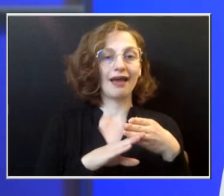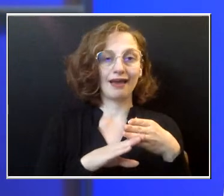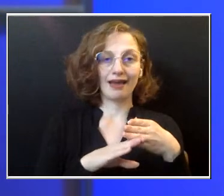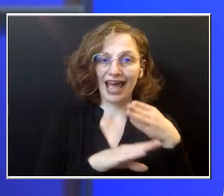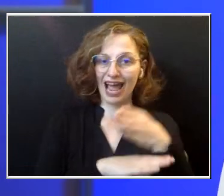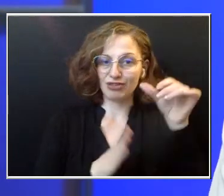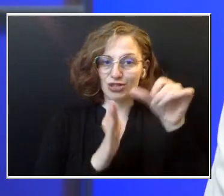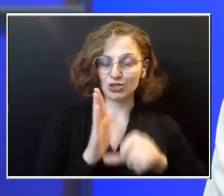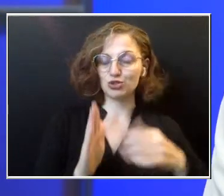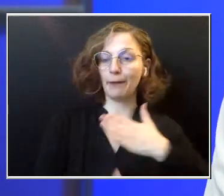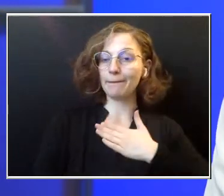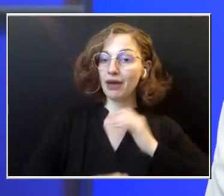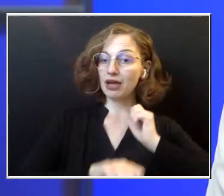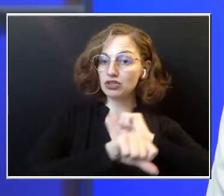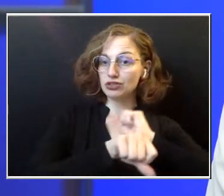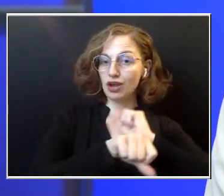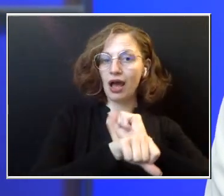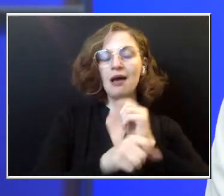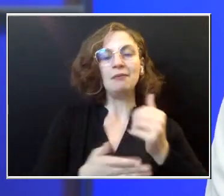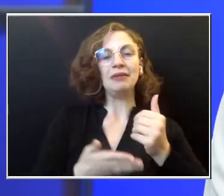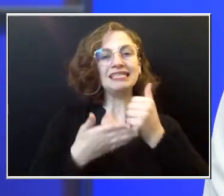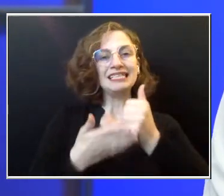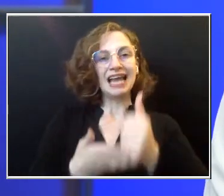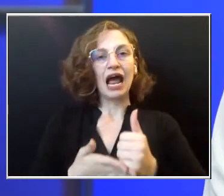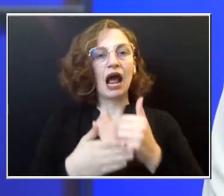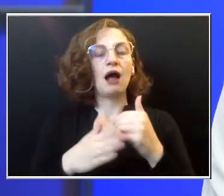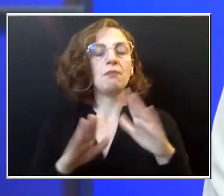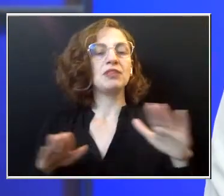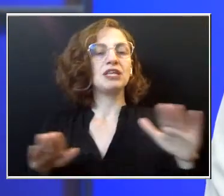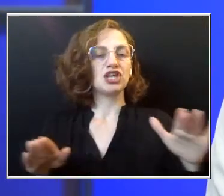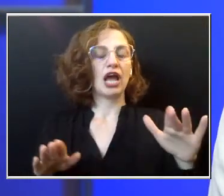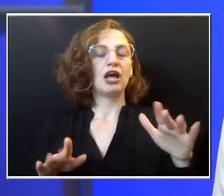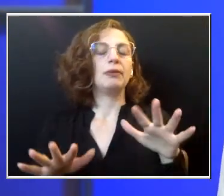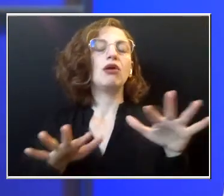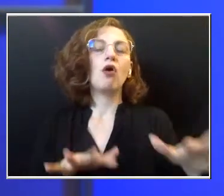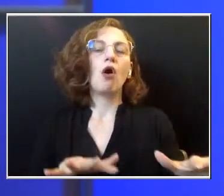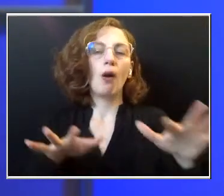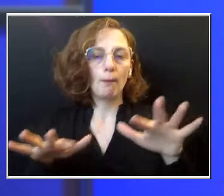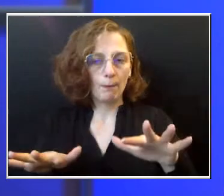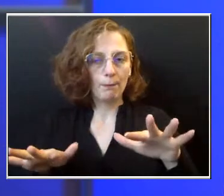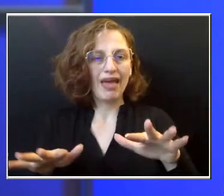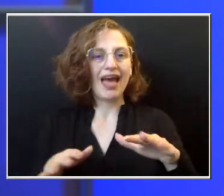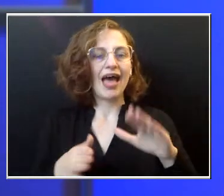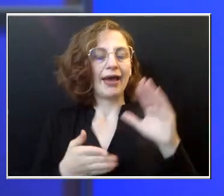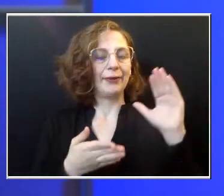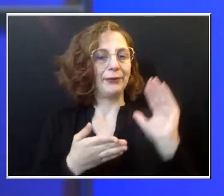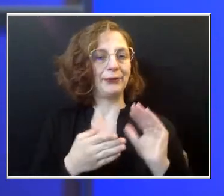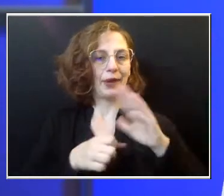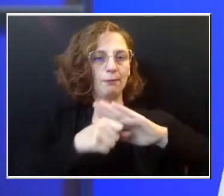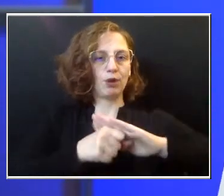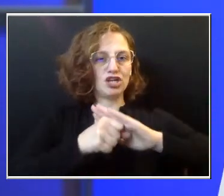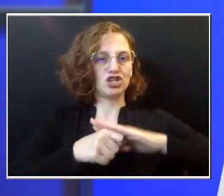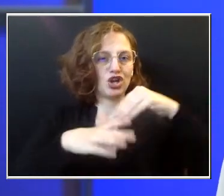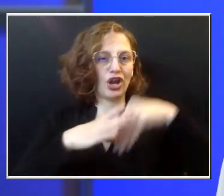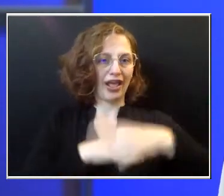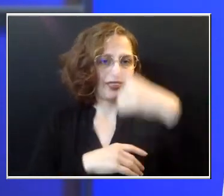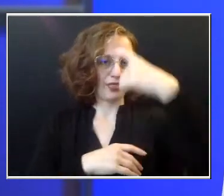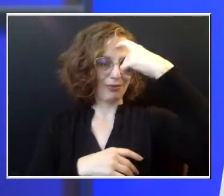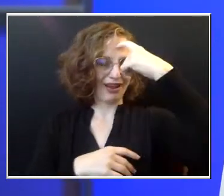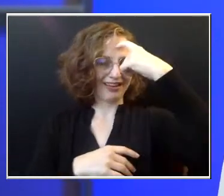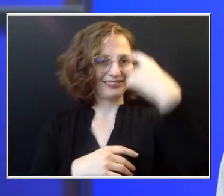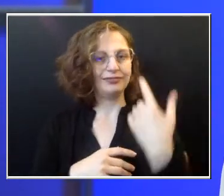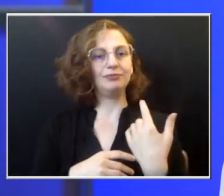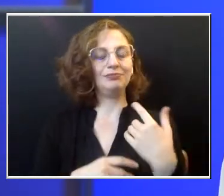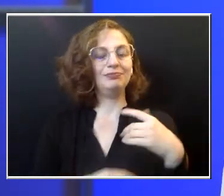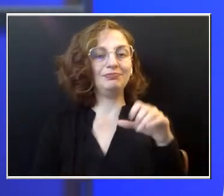tube, and keep the pressures in his brain low. So sedation is any child is going to find it very irritable to have a breathing tube down their